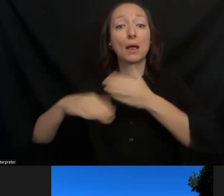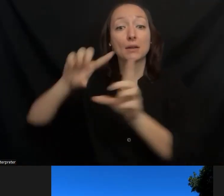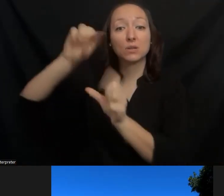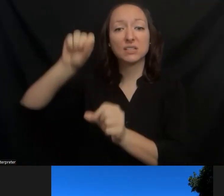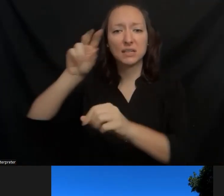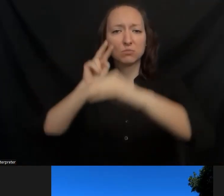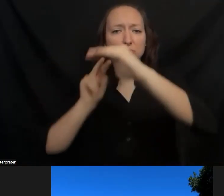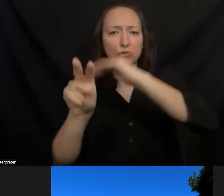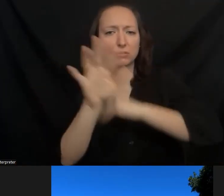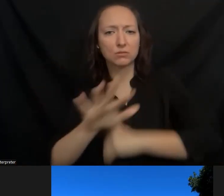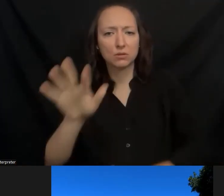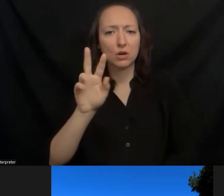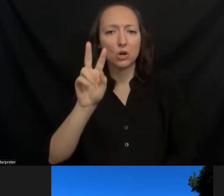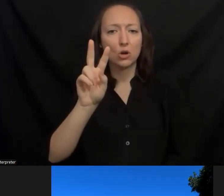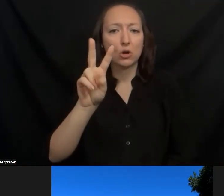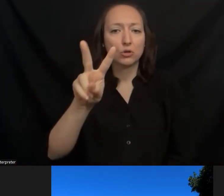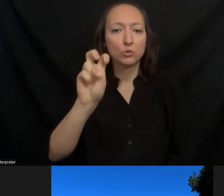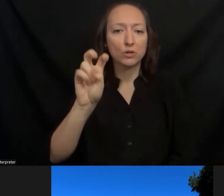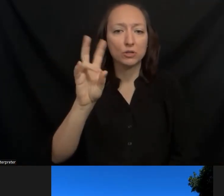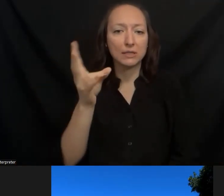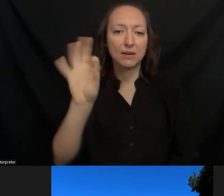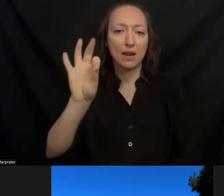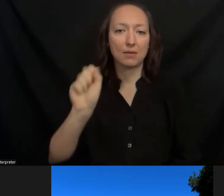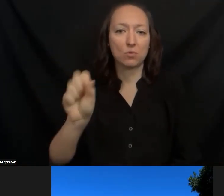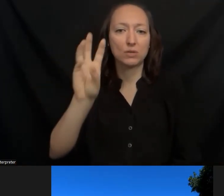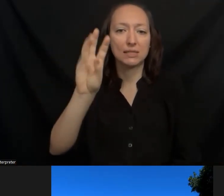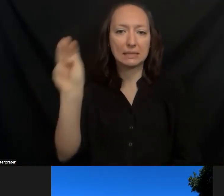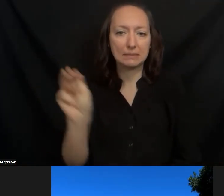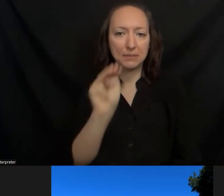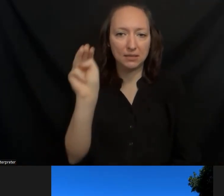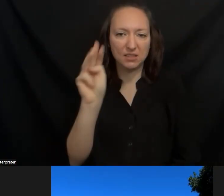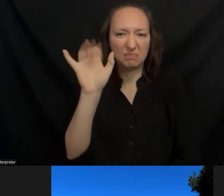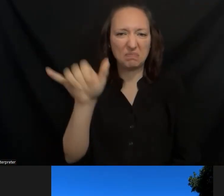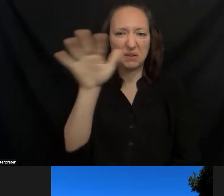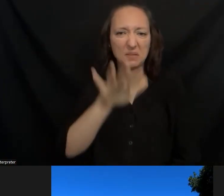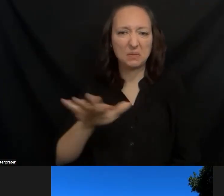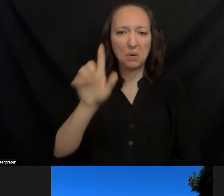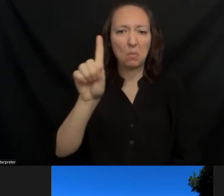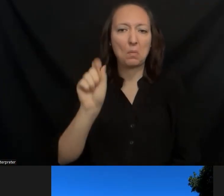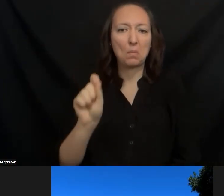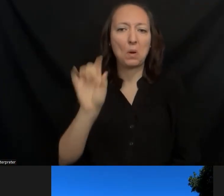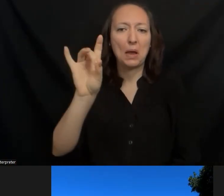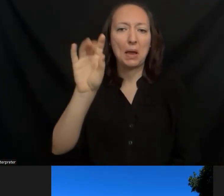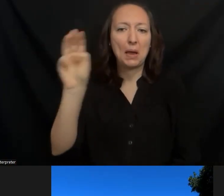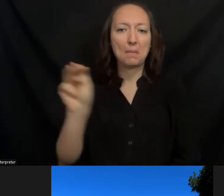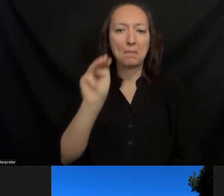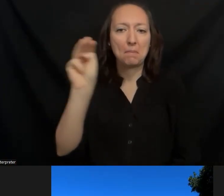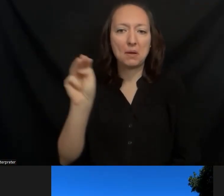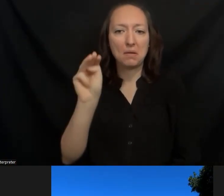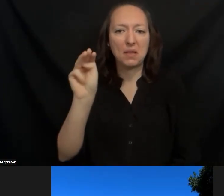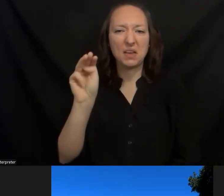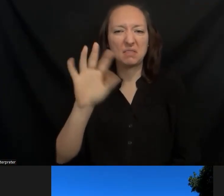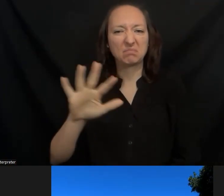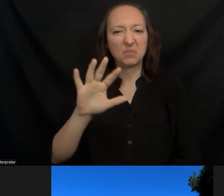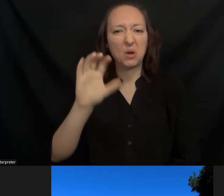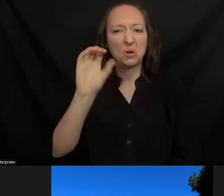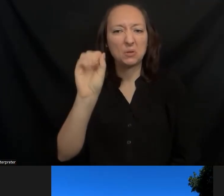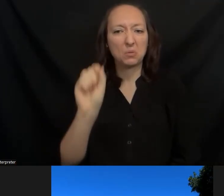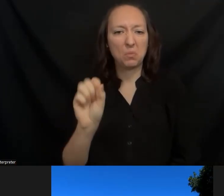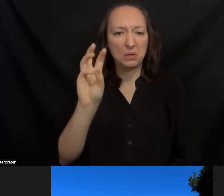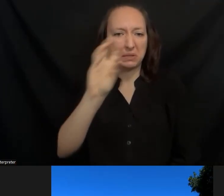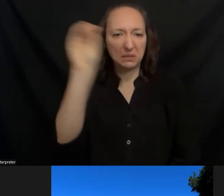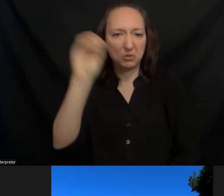$1.8 million or 0.6% below the budget for the year. Departmental operating expenditures through June